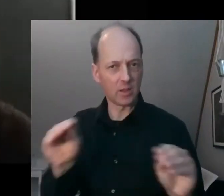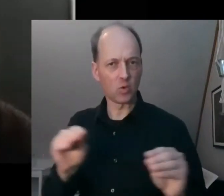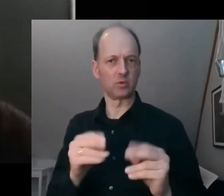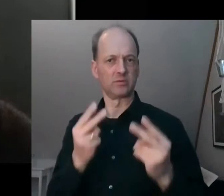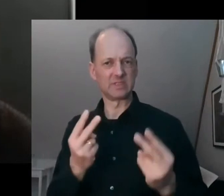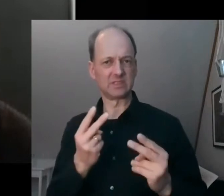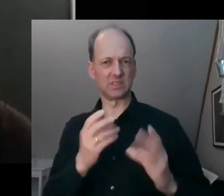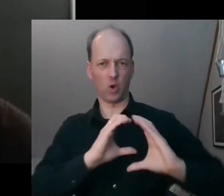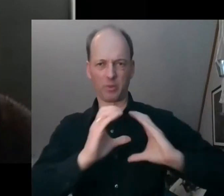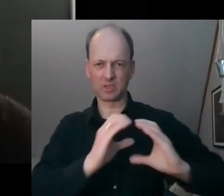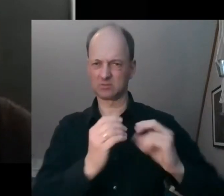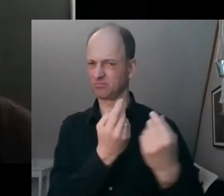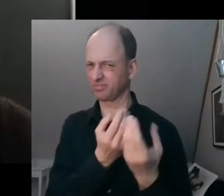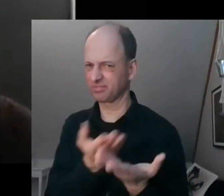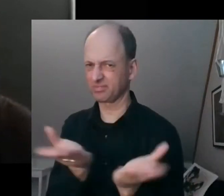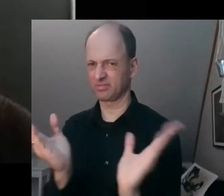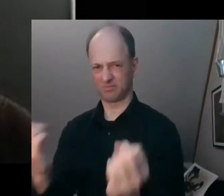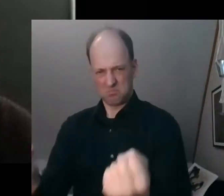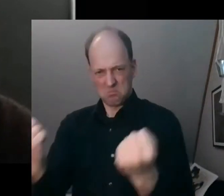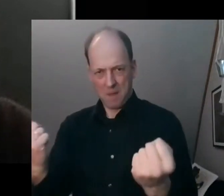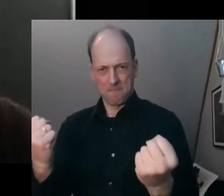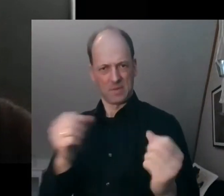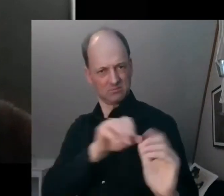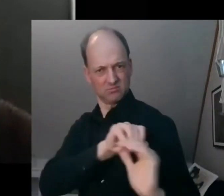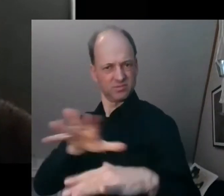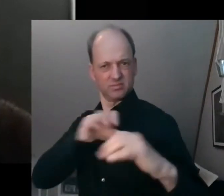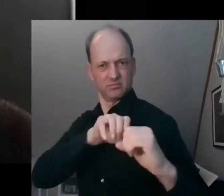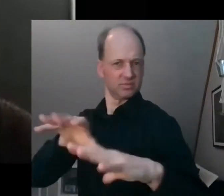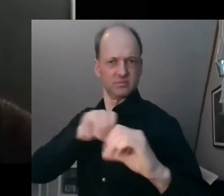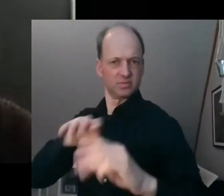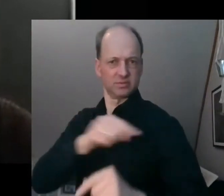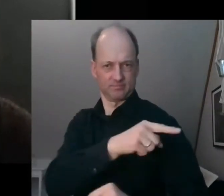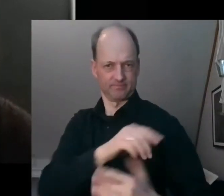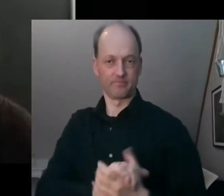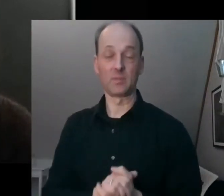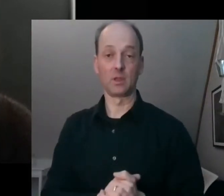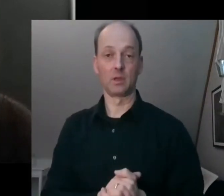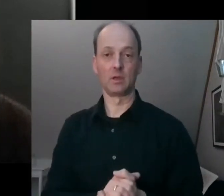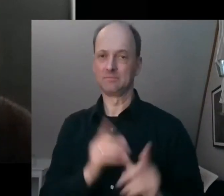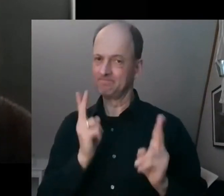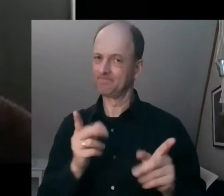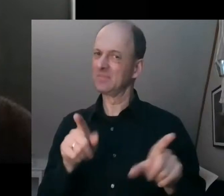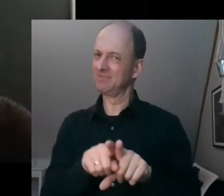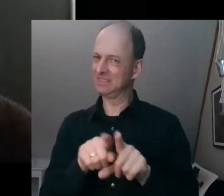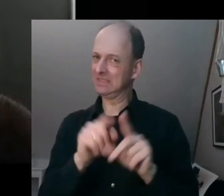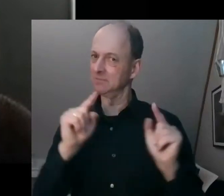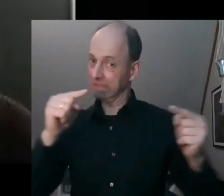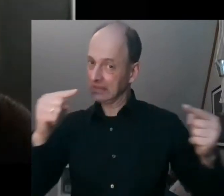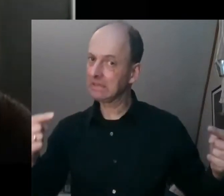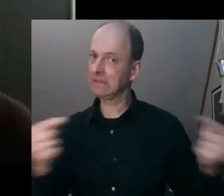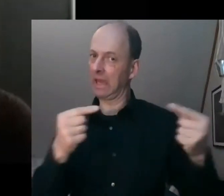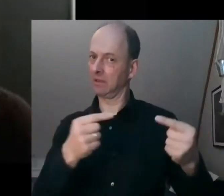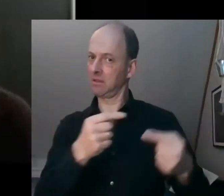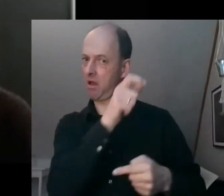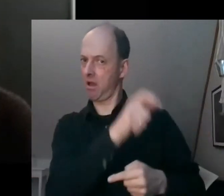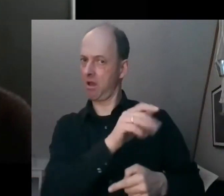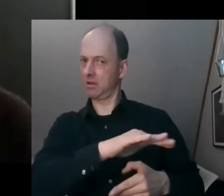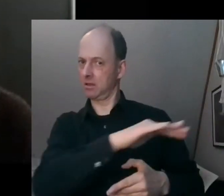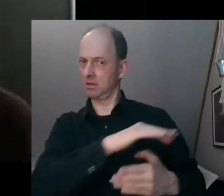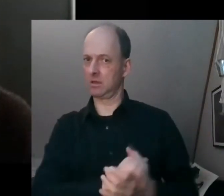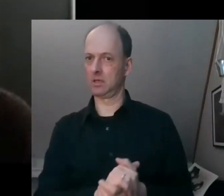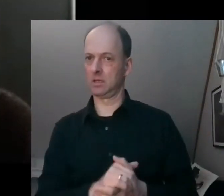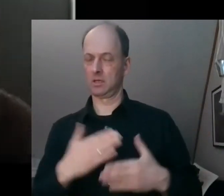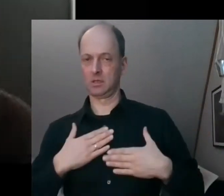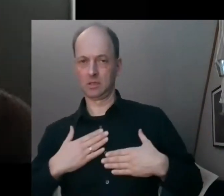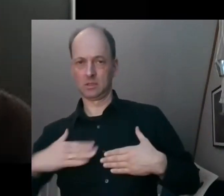opinion building instrument behind it, and that communication is really worth being integrated